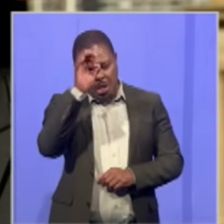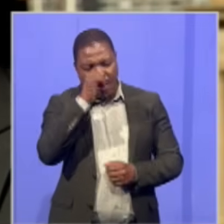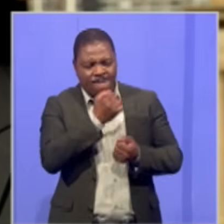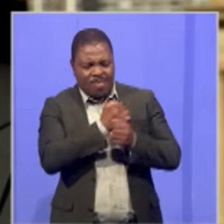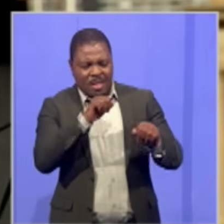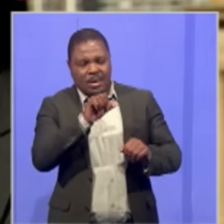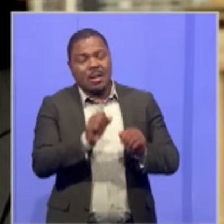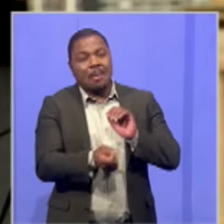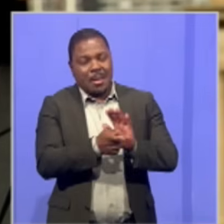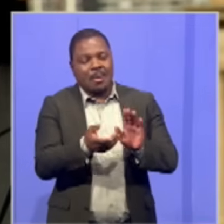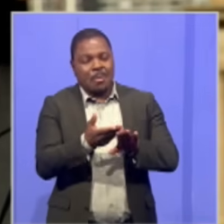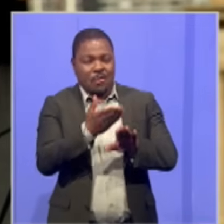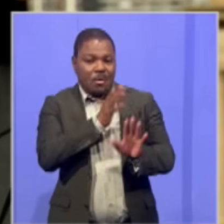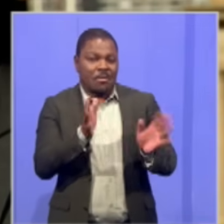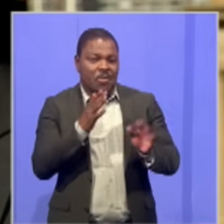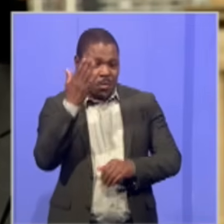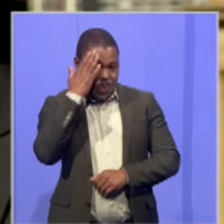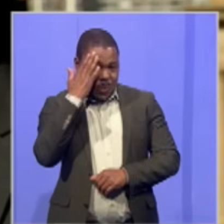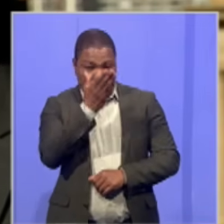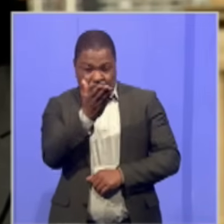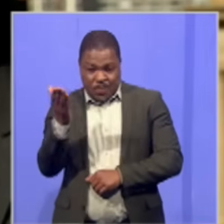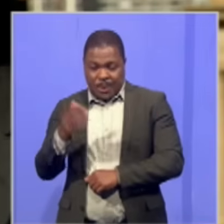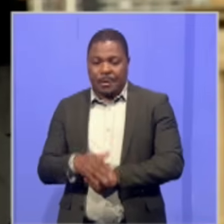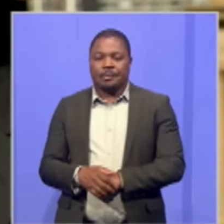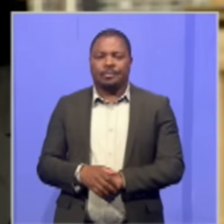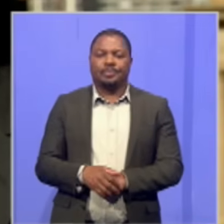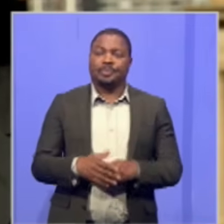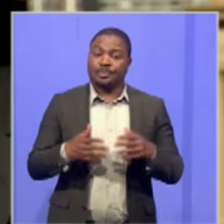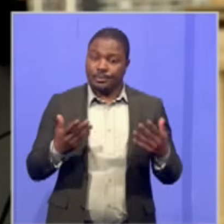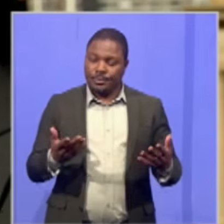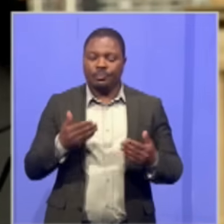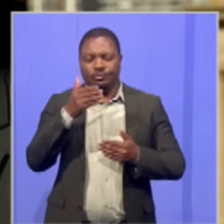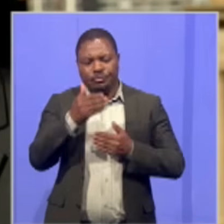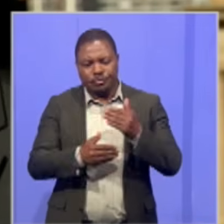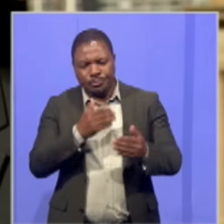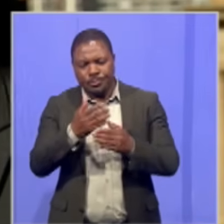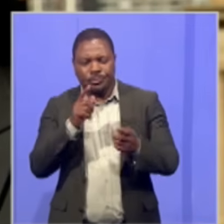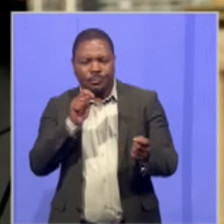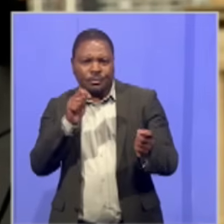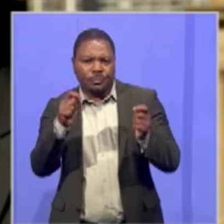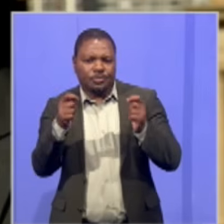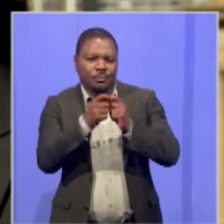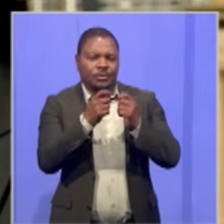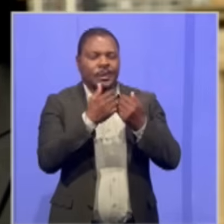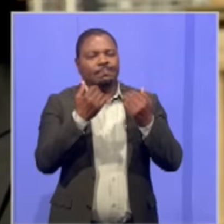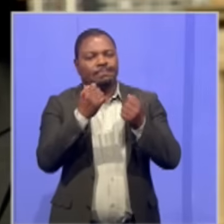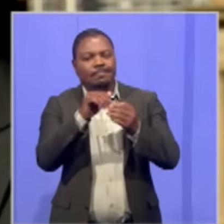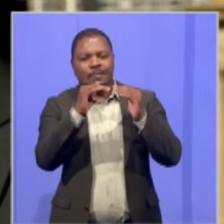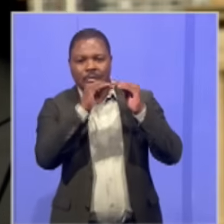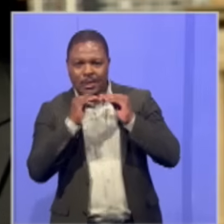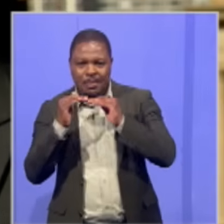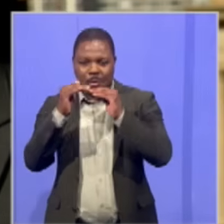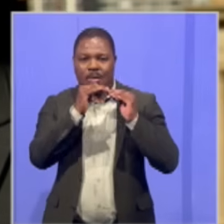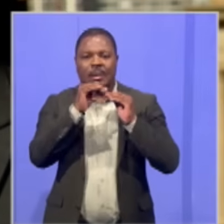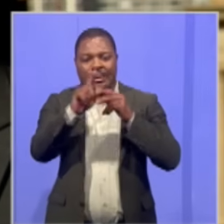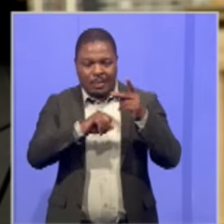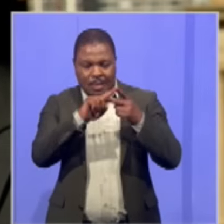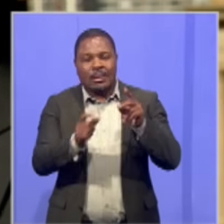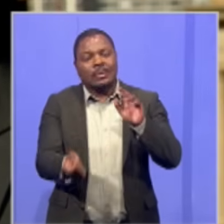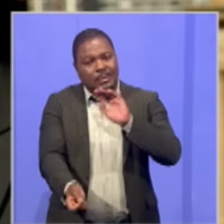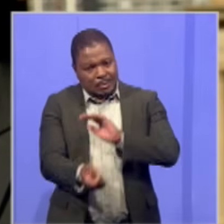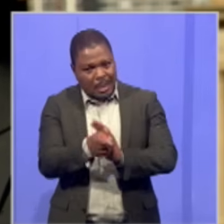that. And after our constitutional transition, we've had incidents which we